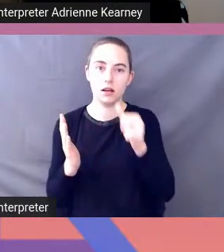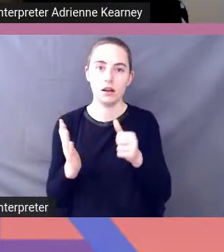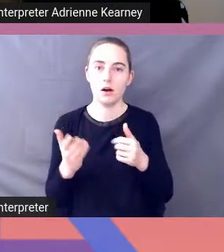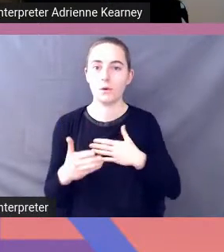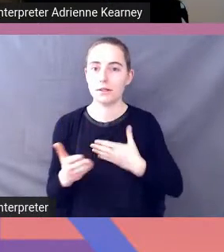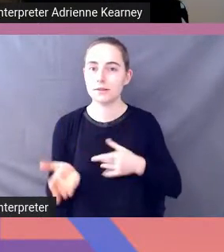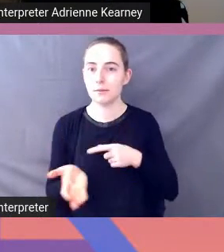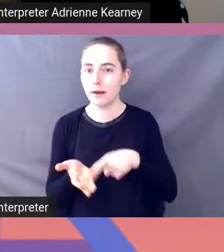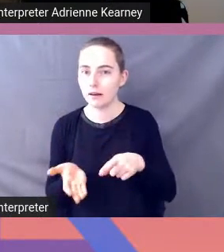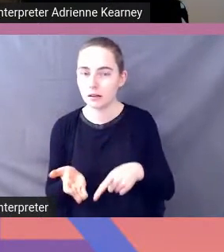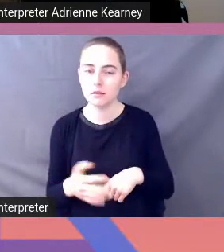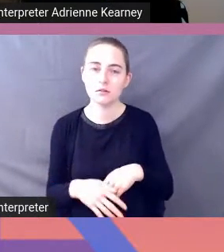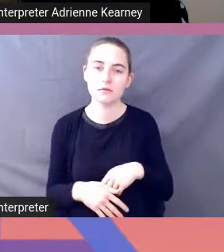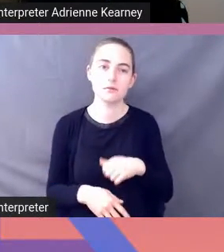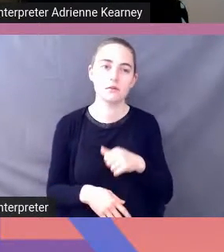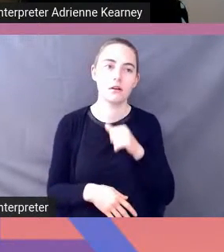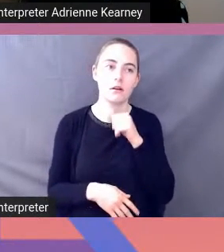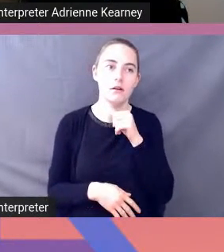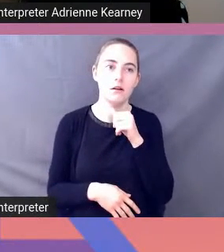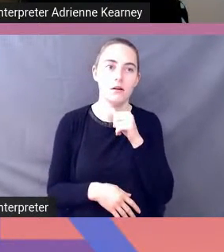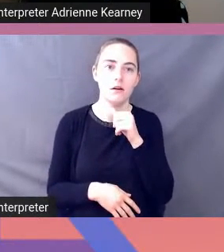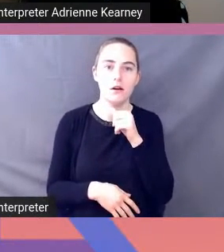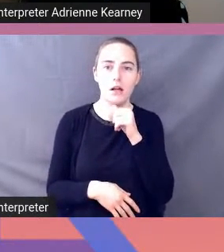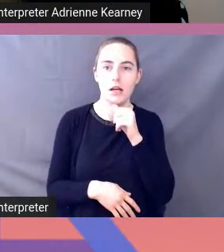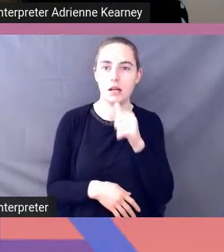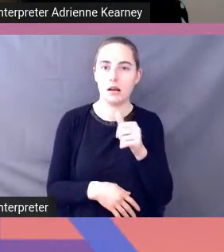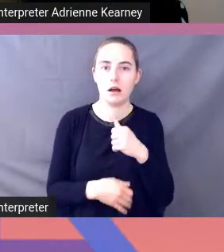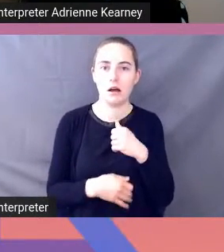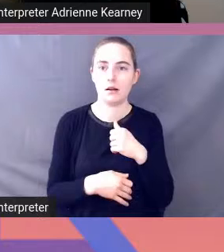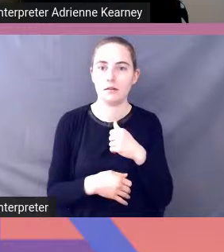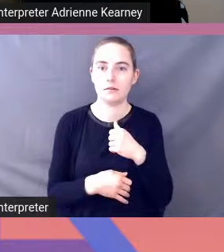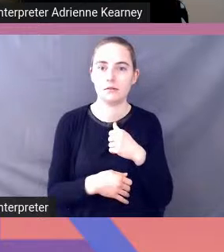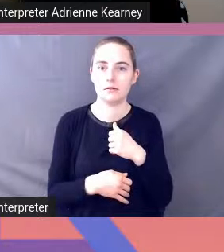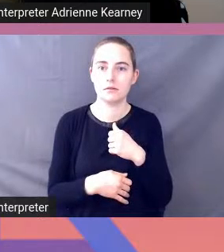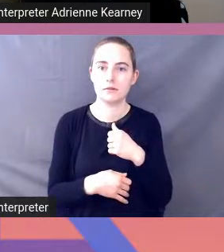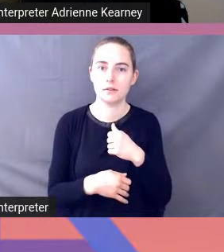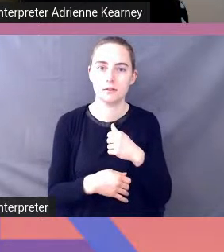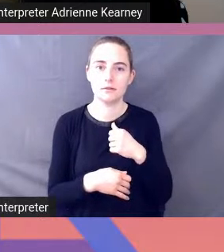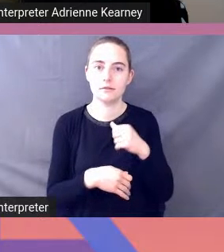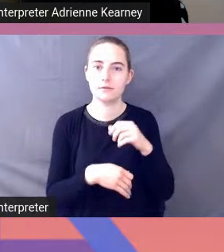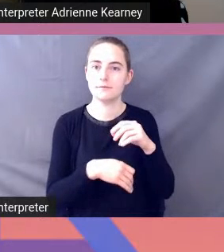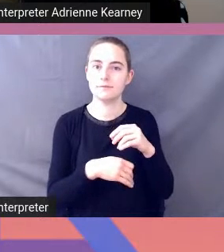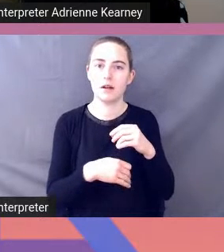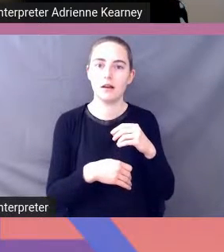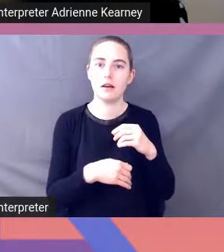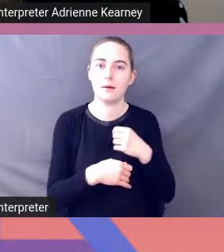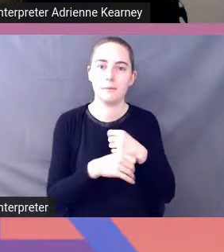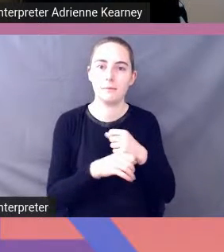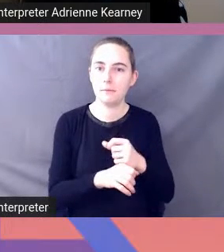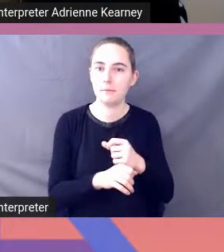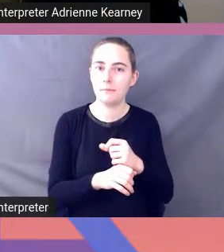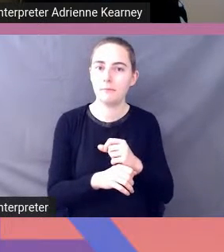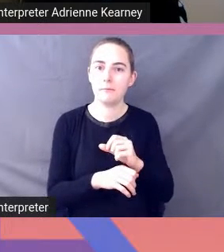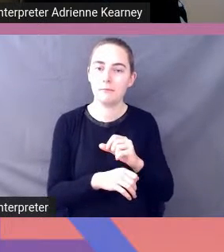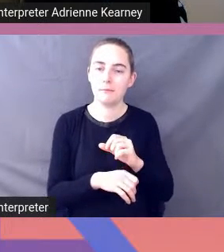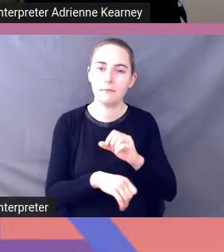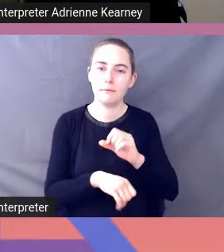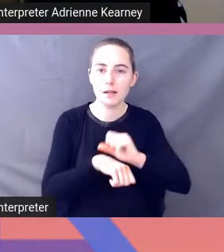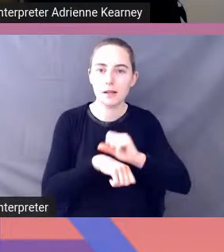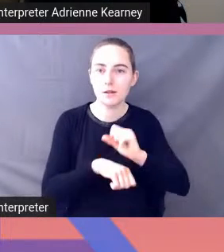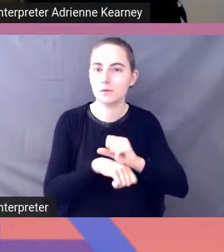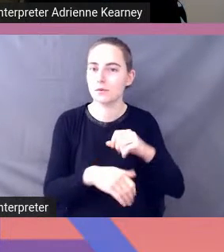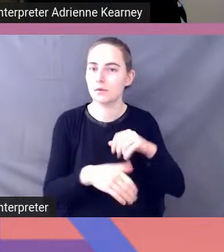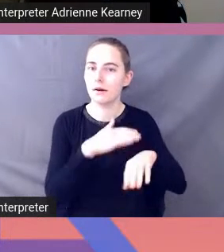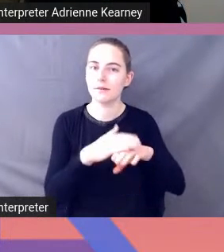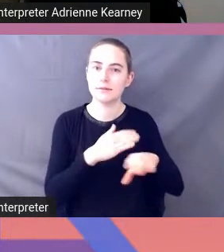is. Because I really, really hate when I have worked with several organizations or whatever where the way that it